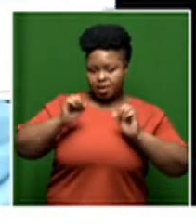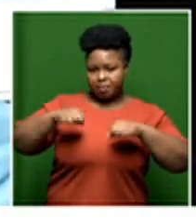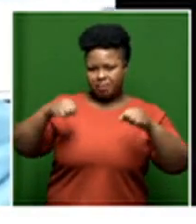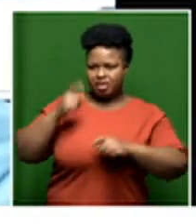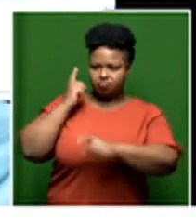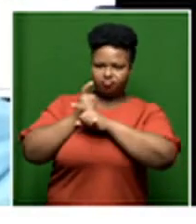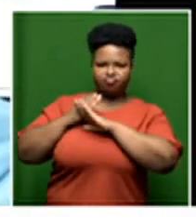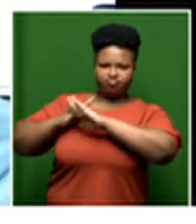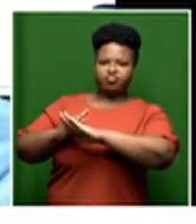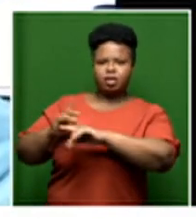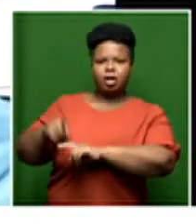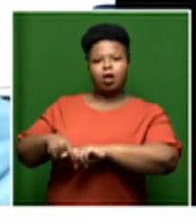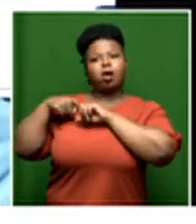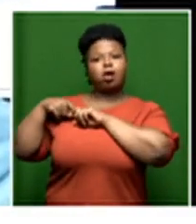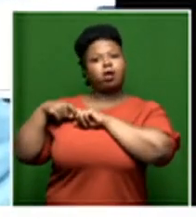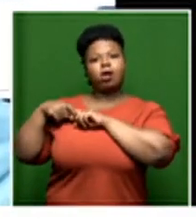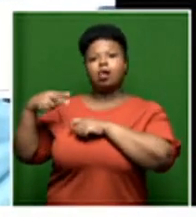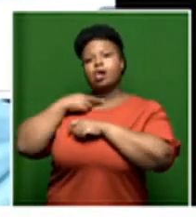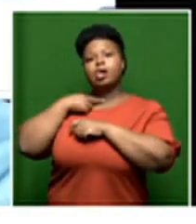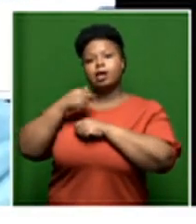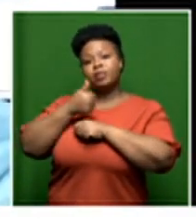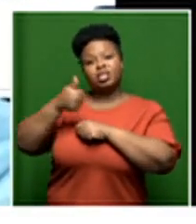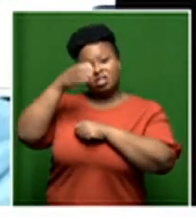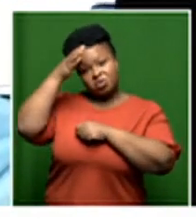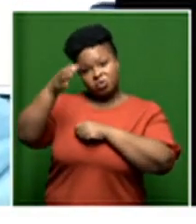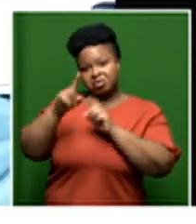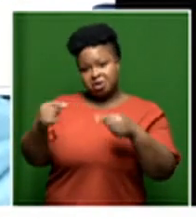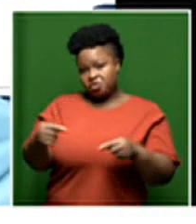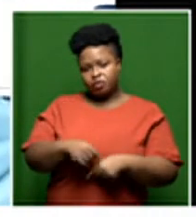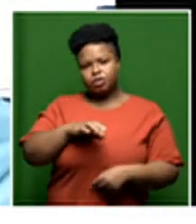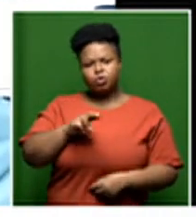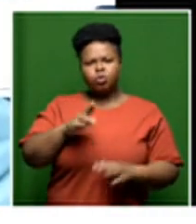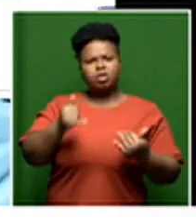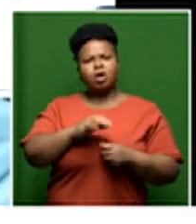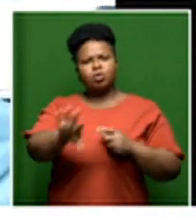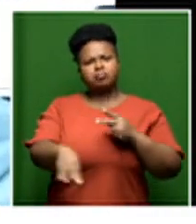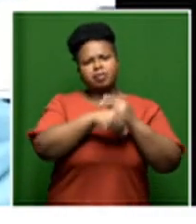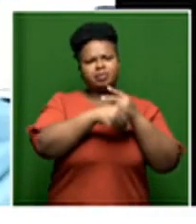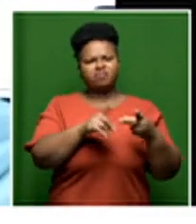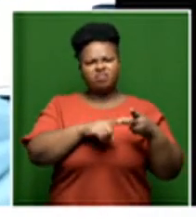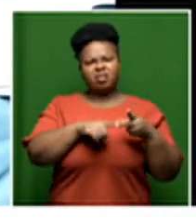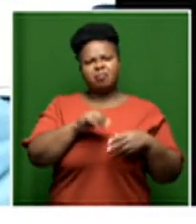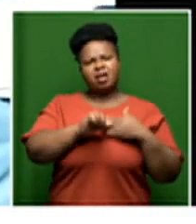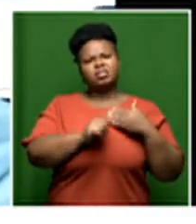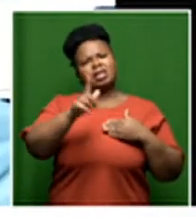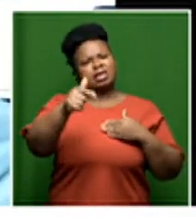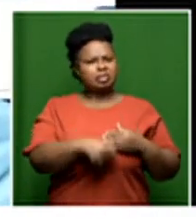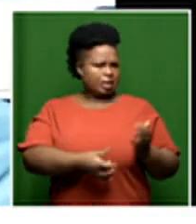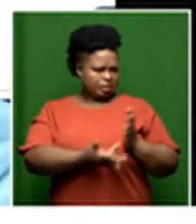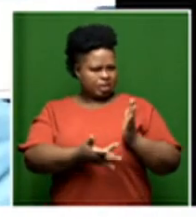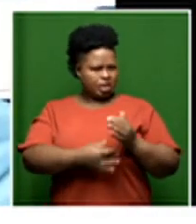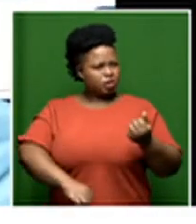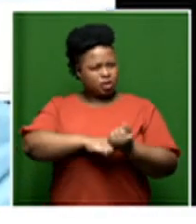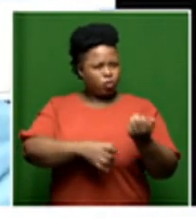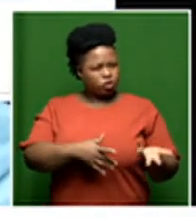then it was halted in its tracks for him to become the head coach of Chippa United. Now he comes and he joins a couple of months later as in